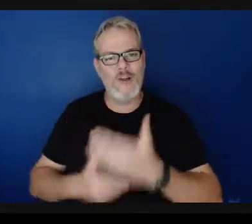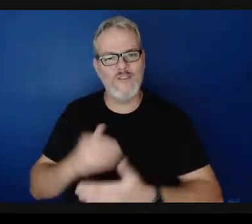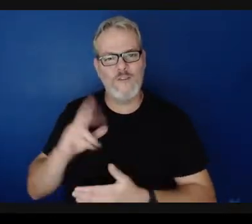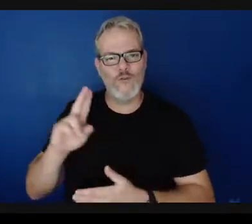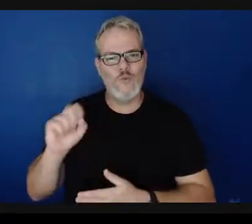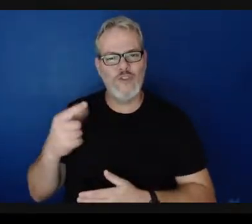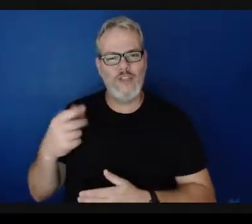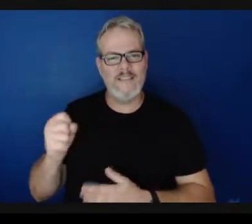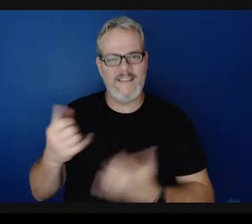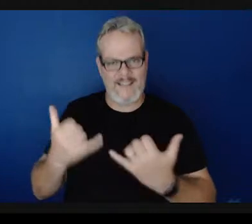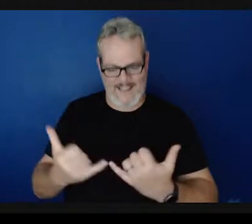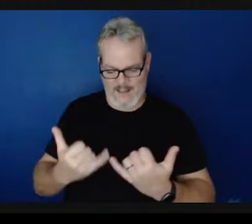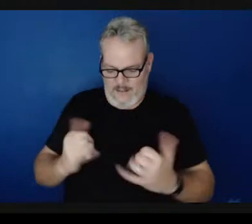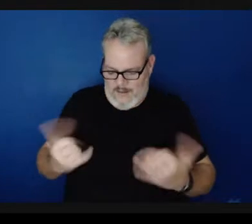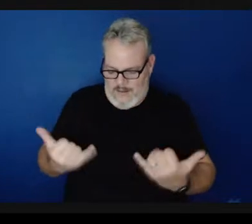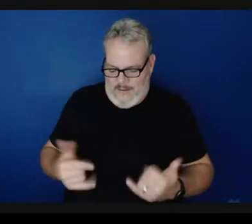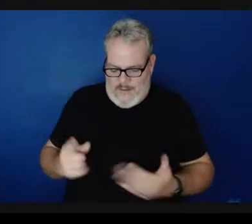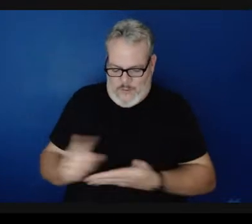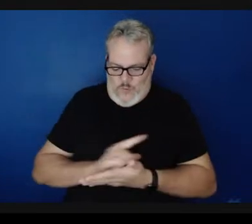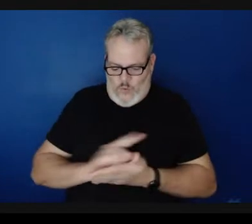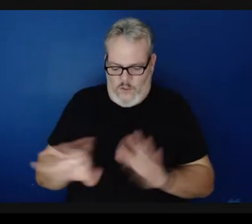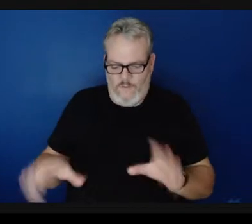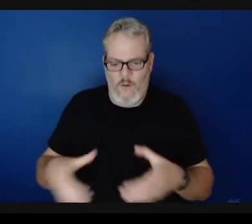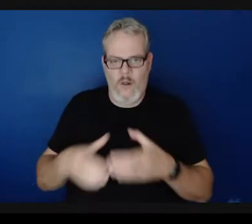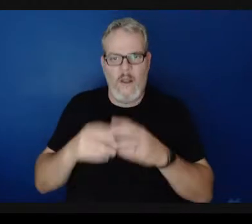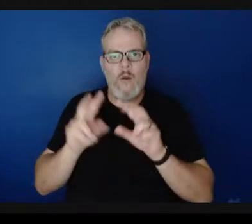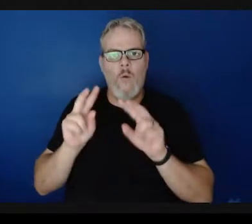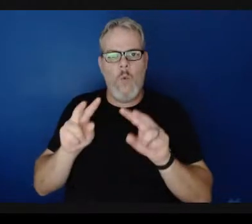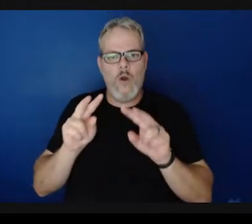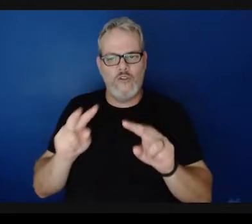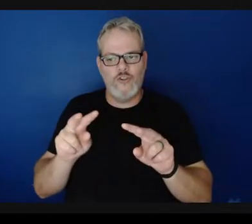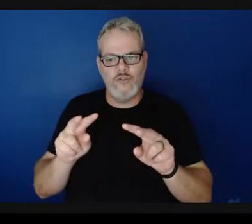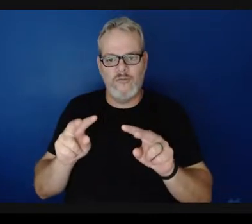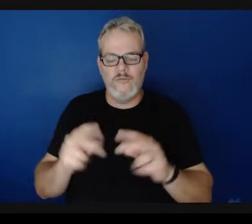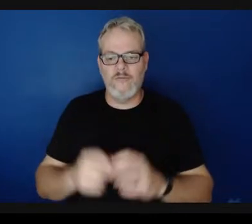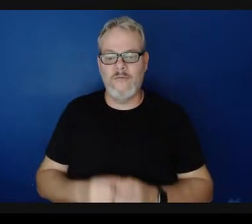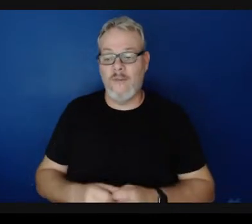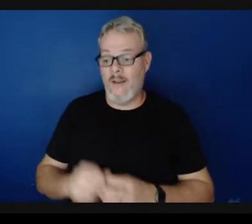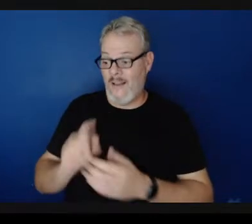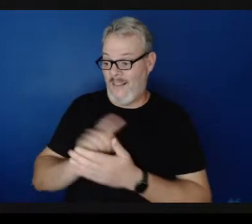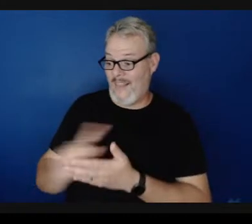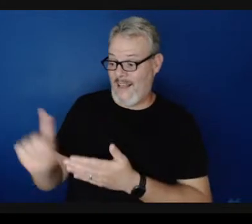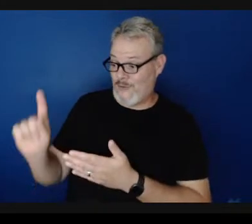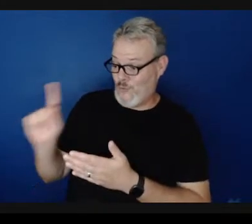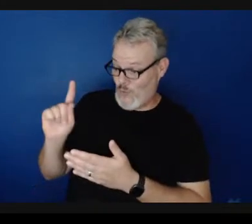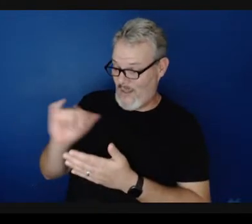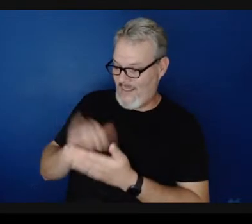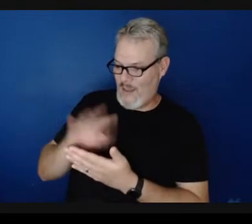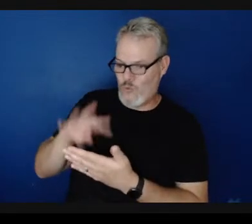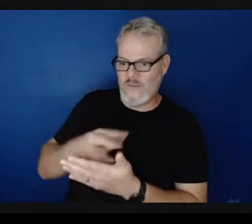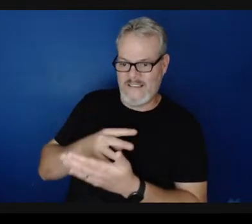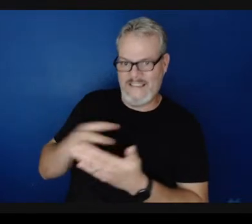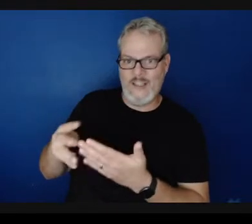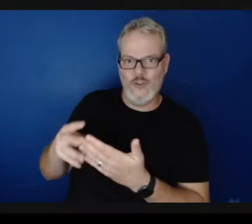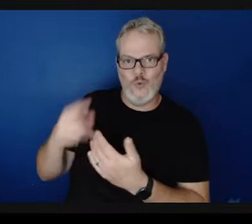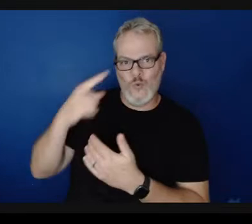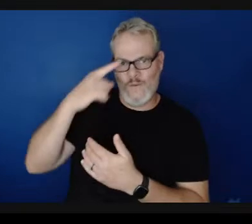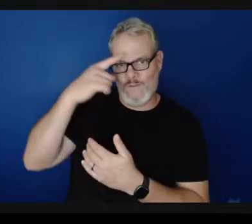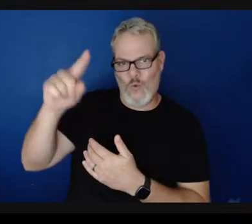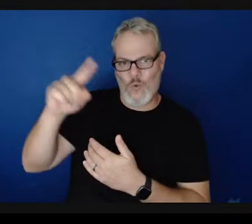week. And with that, I think we're caught up, since last week was the schedule for the Volcano Awareness